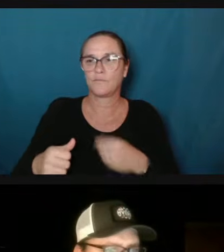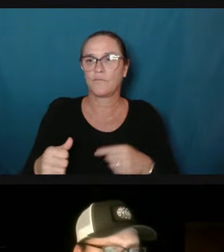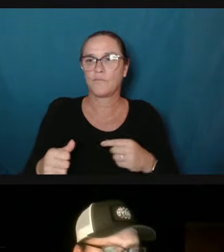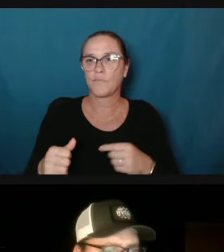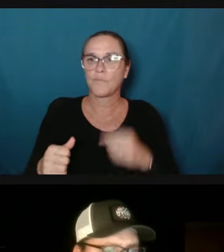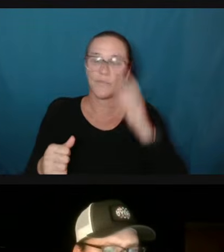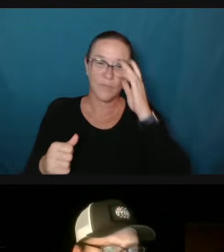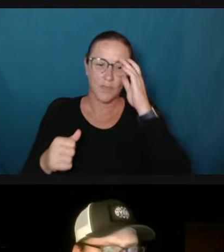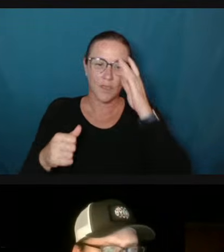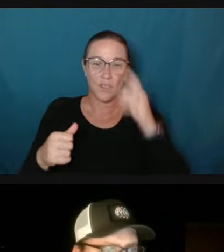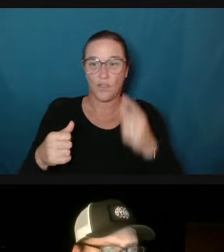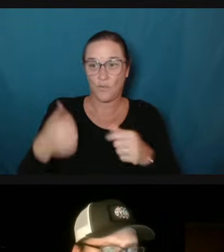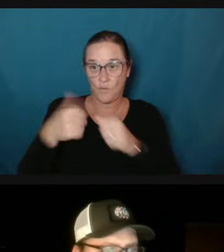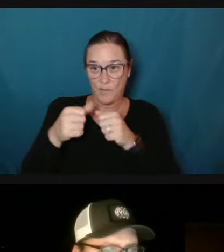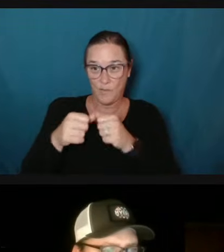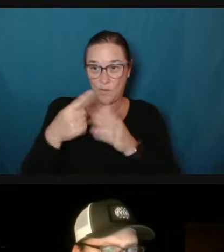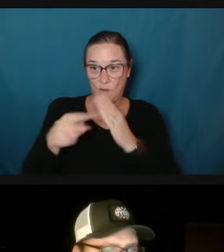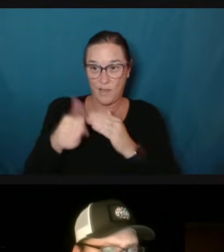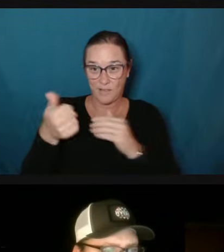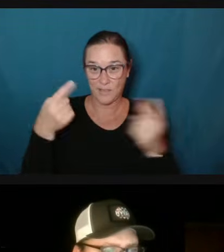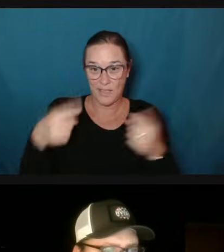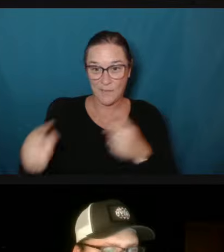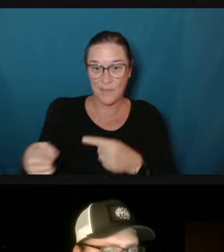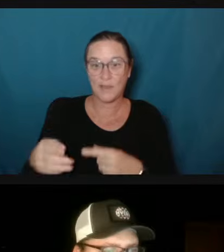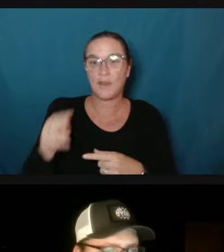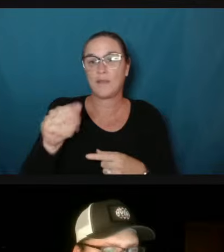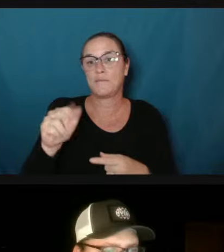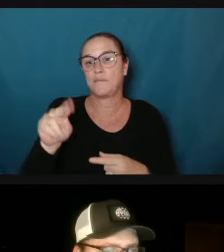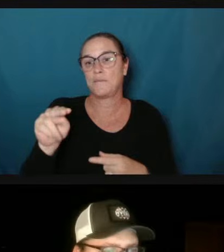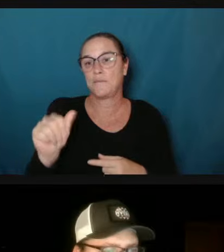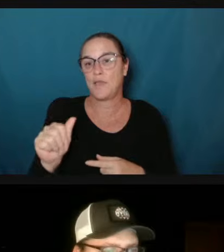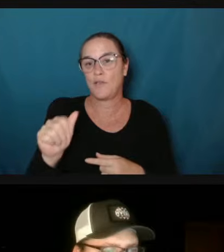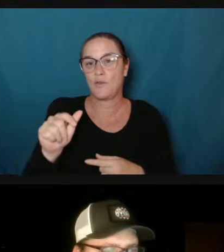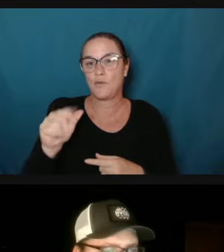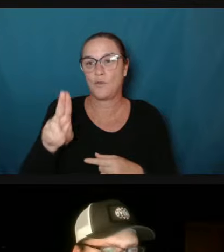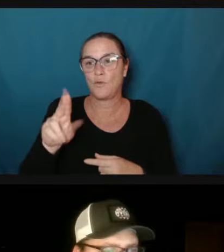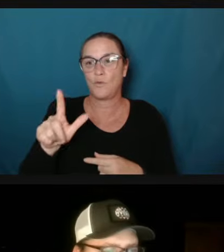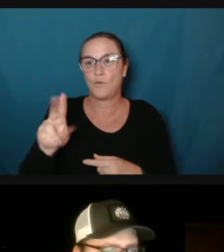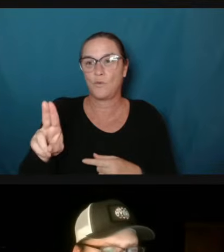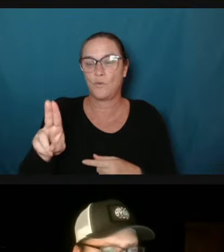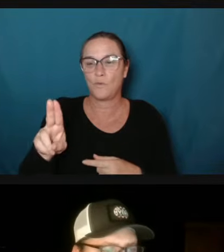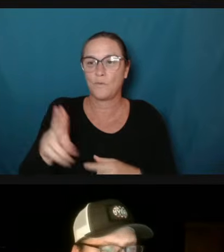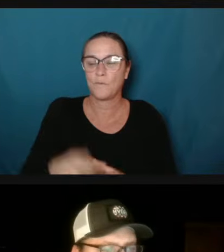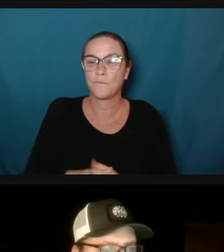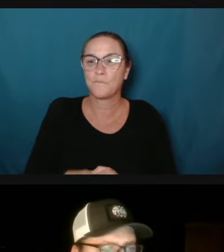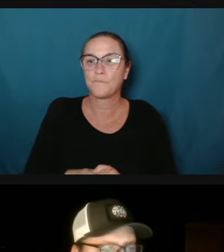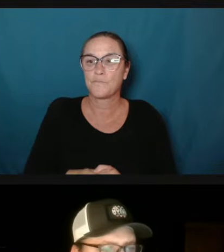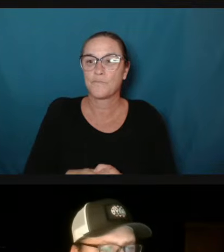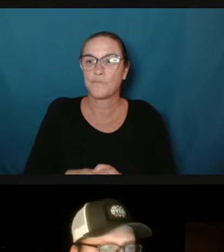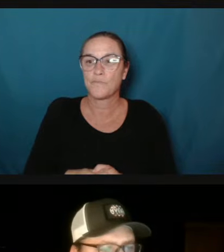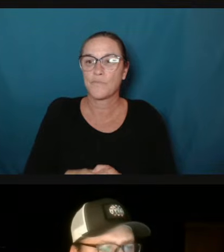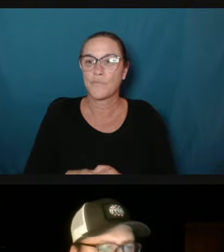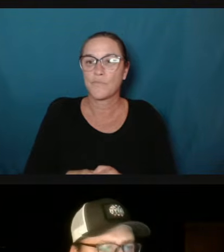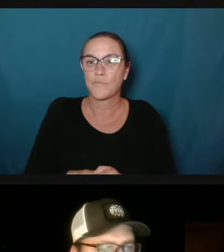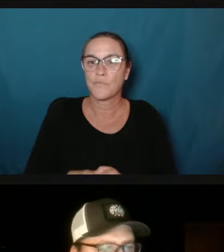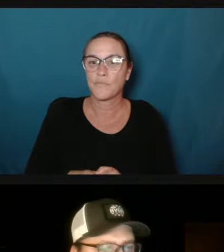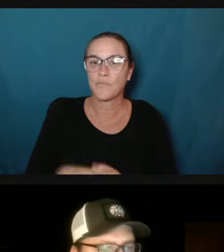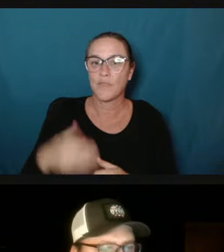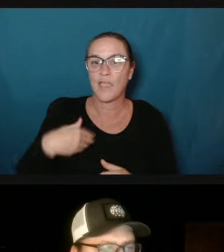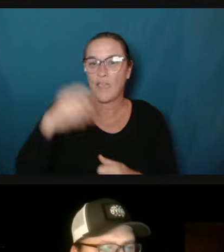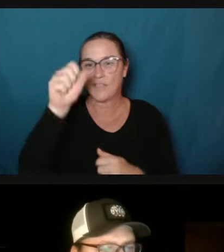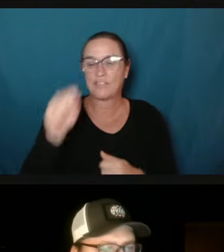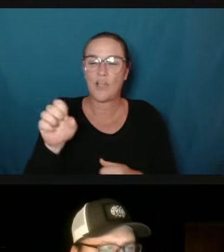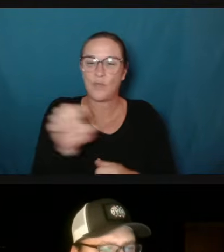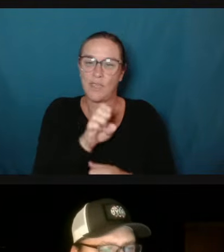Anybody hike out to Mauna Loa on the East Rift Zone? So there was a southeast rift zone eruption going on.